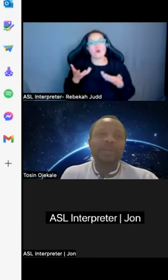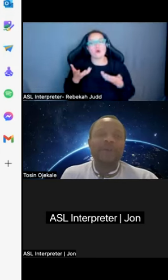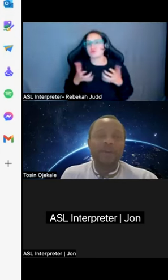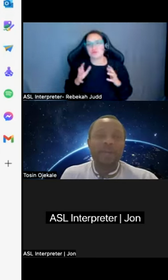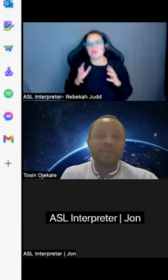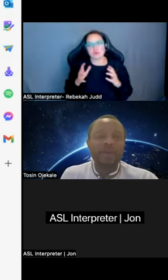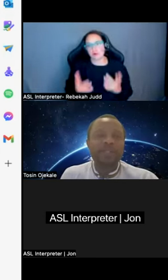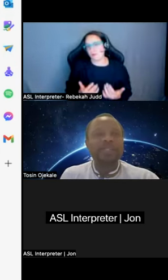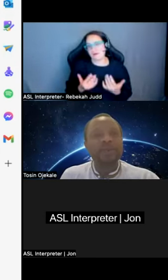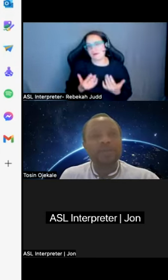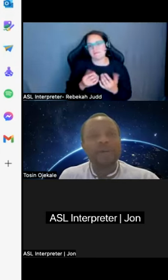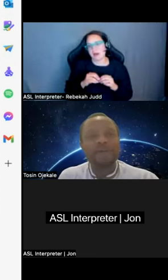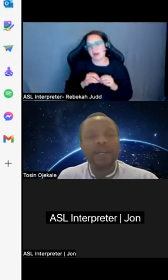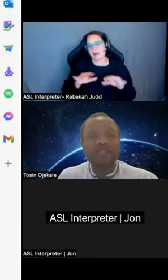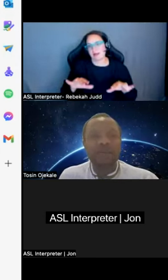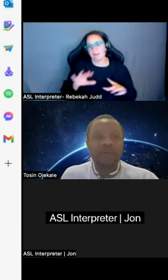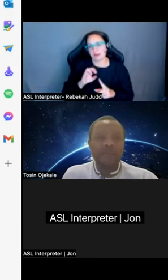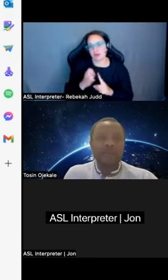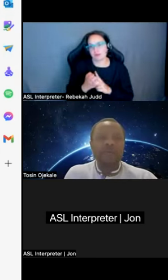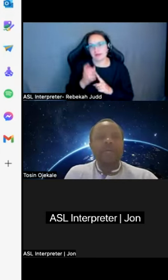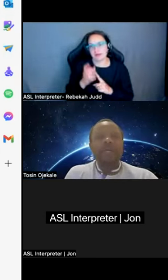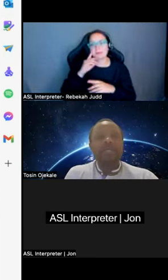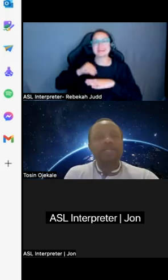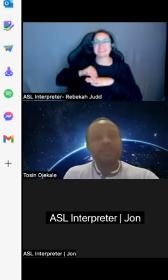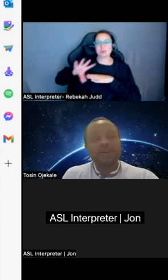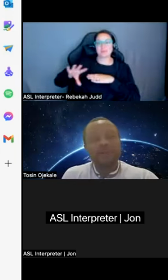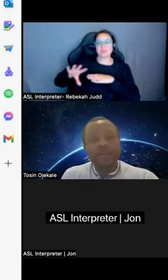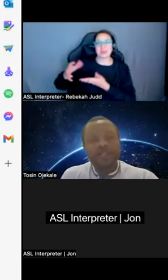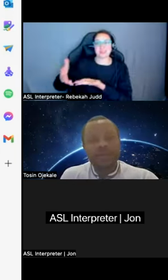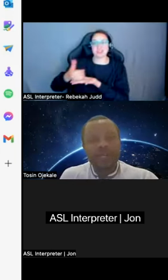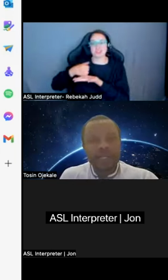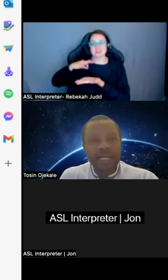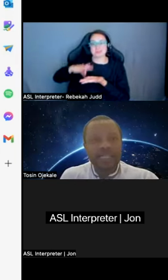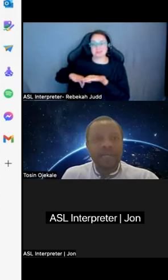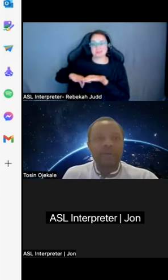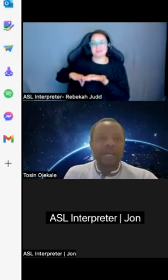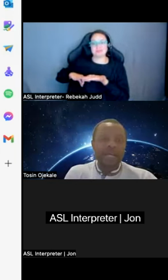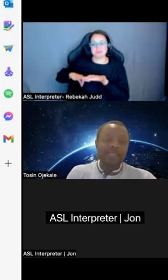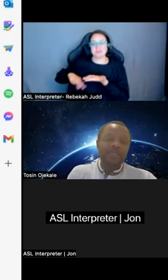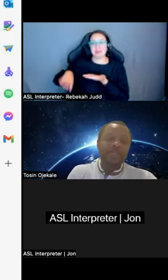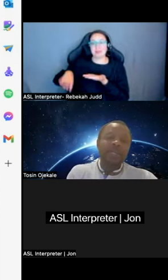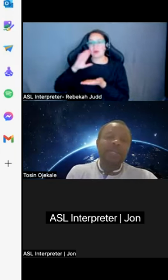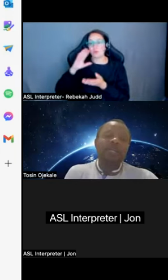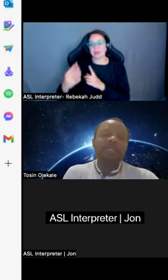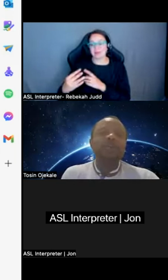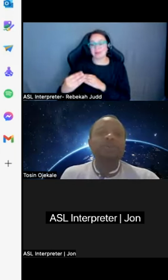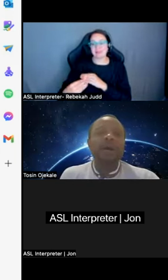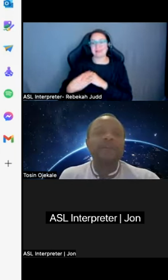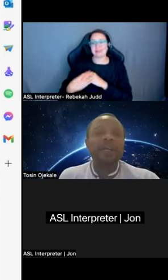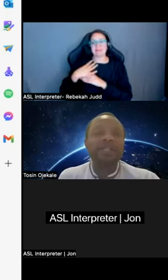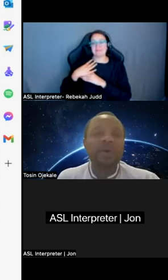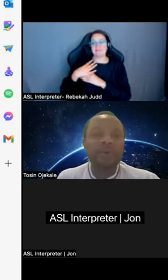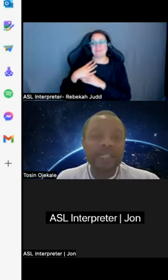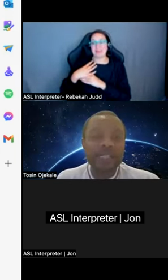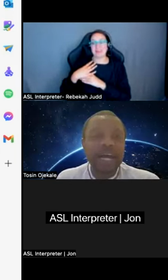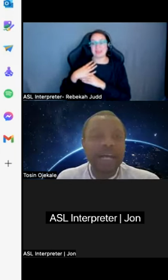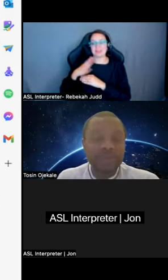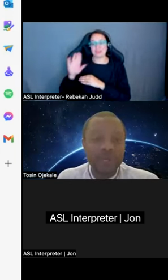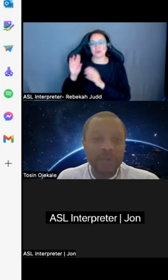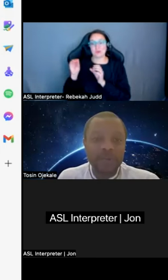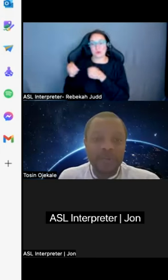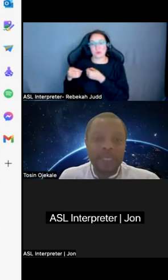in your environment, because it's going to affect your revenue. It is going to affect your image as an organization. It is going to affect your